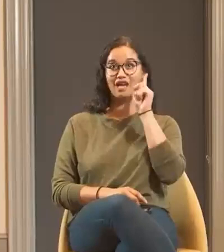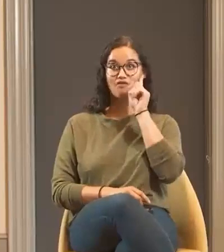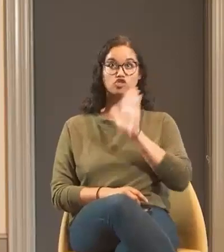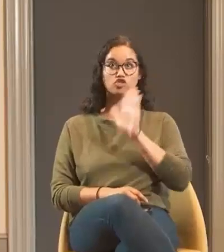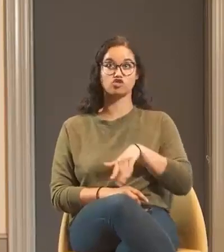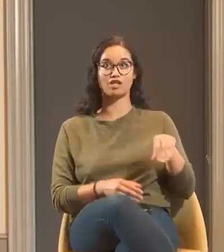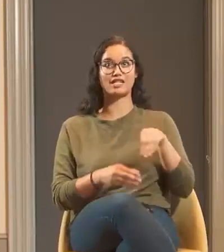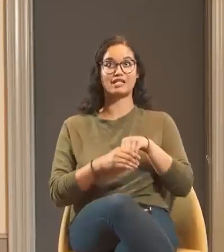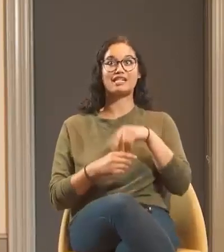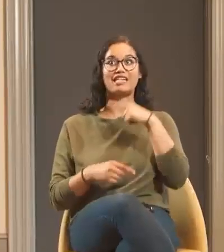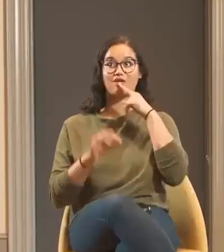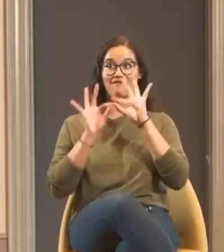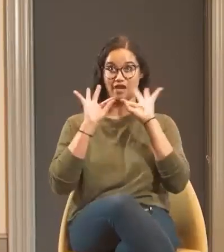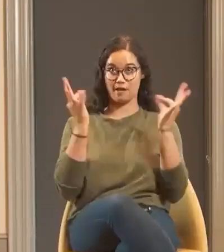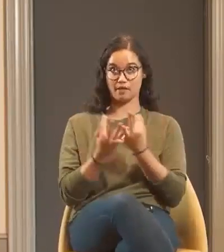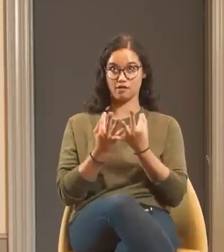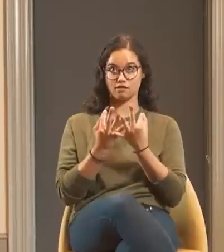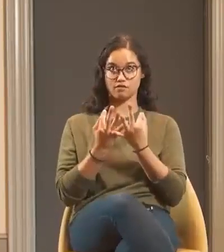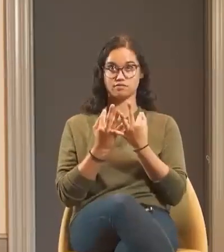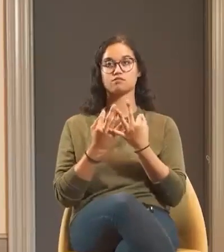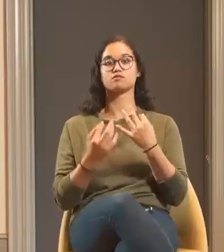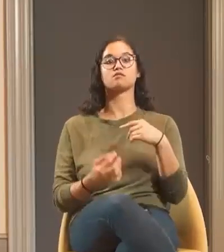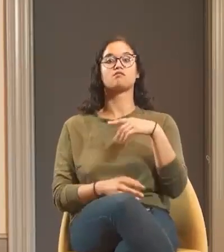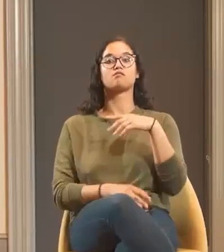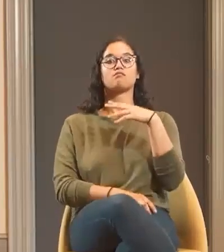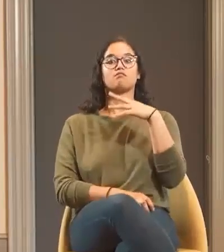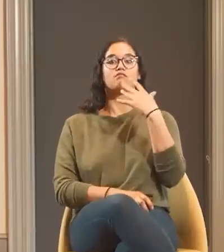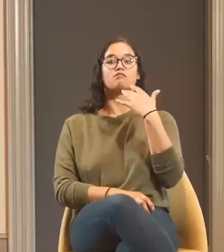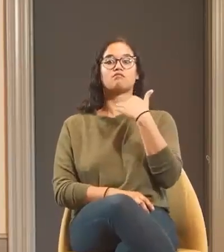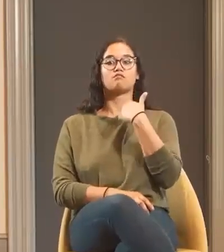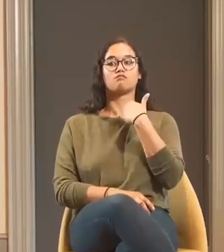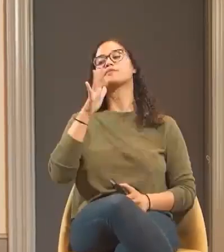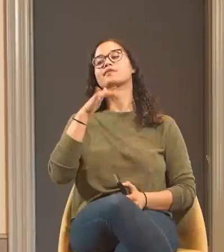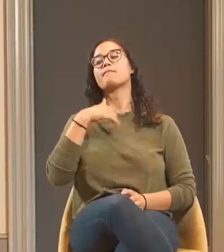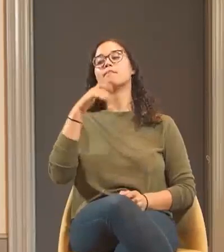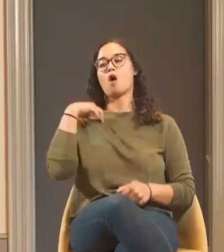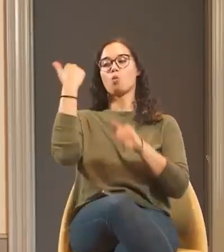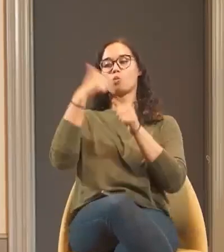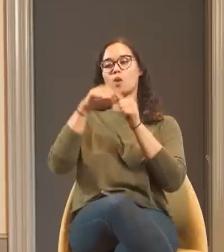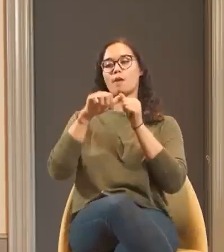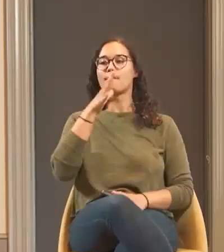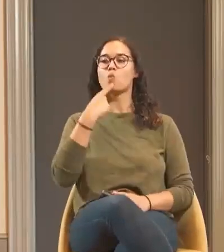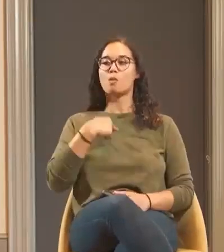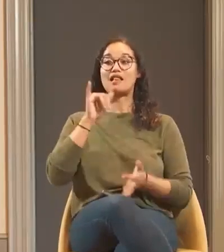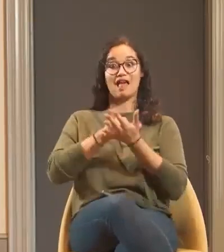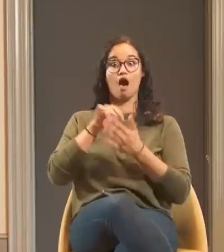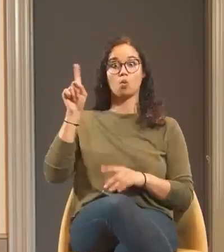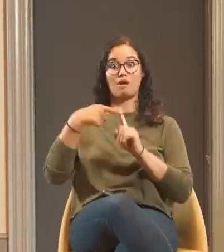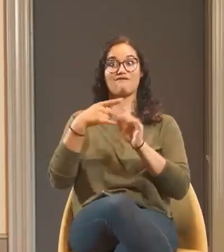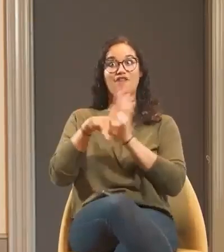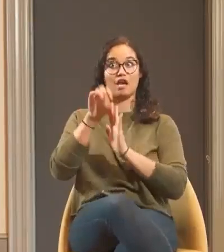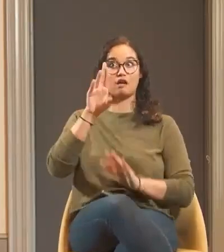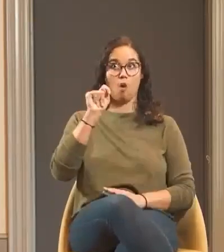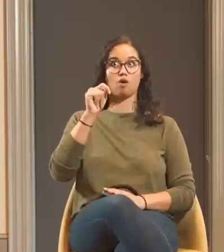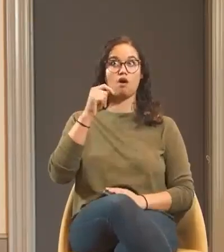I'm actually the only deaf member of my family. So I come from a hearing family. And I do remember my mom